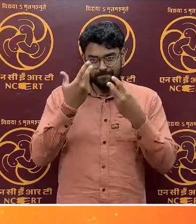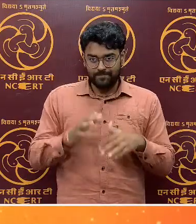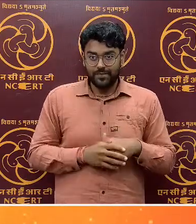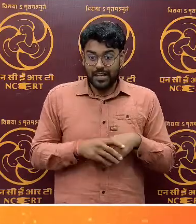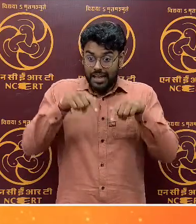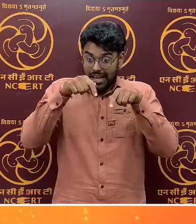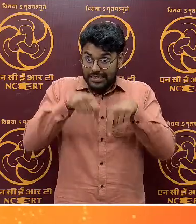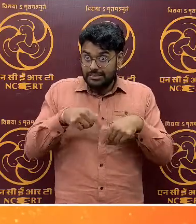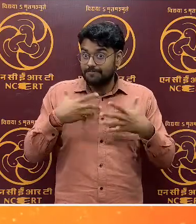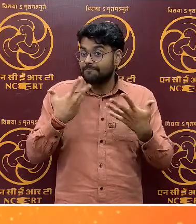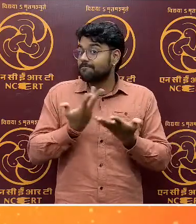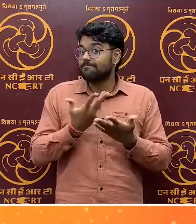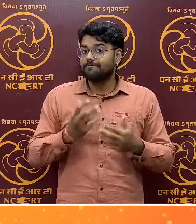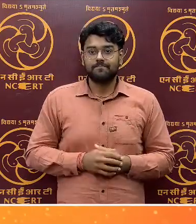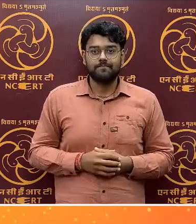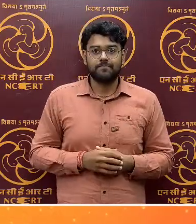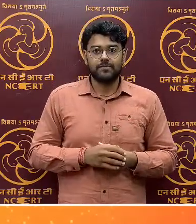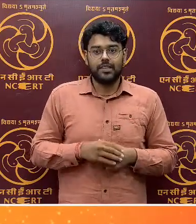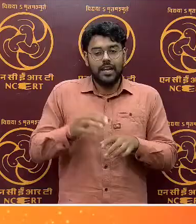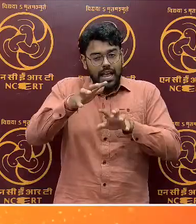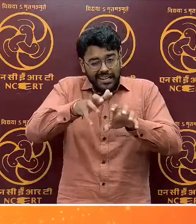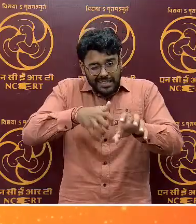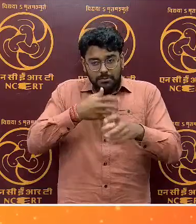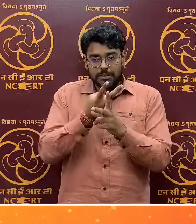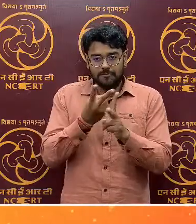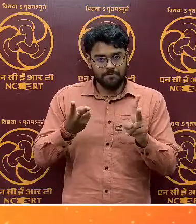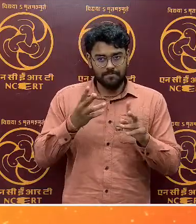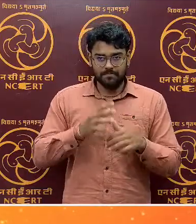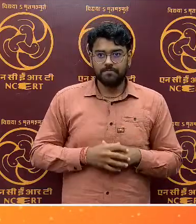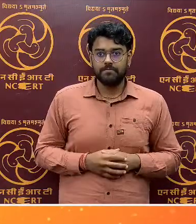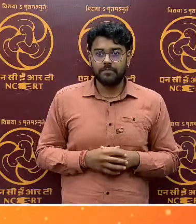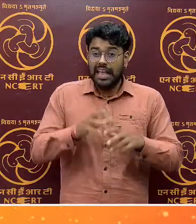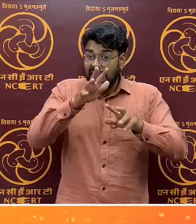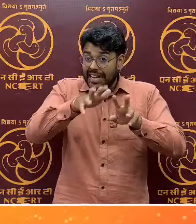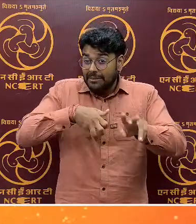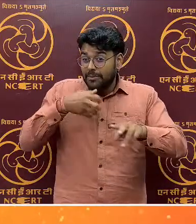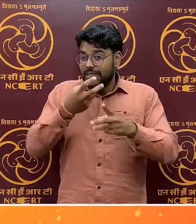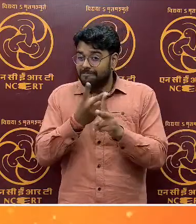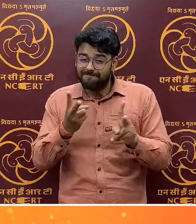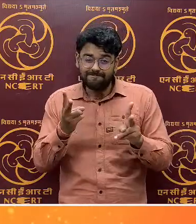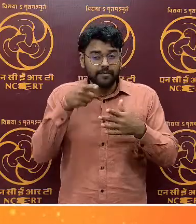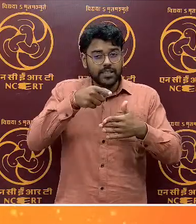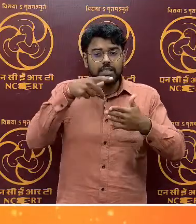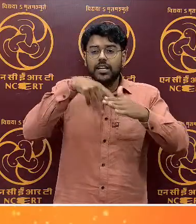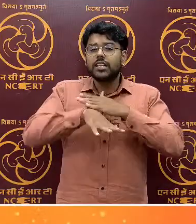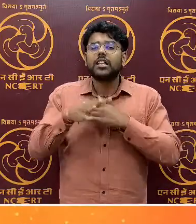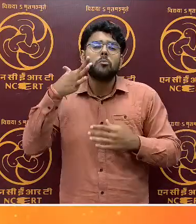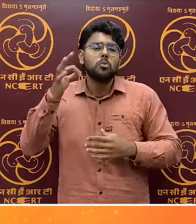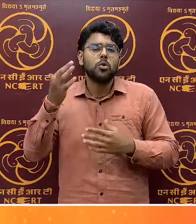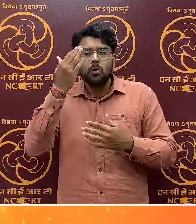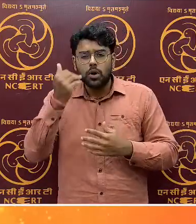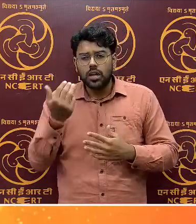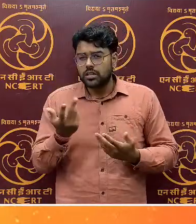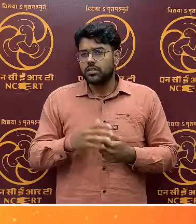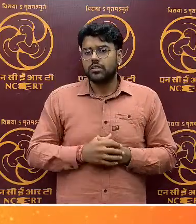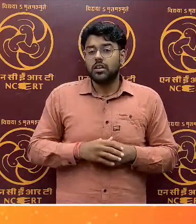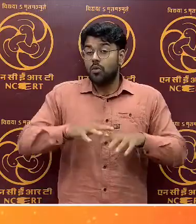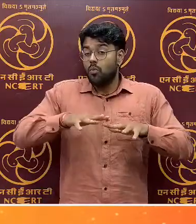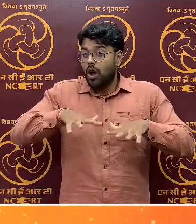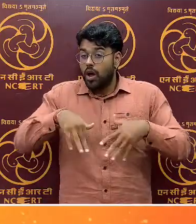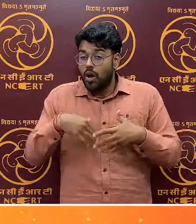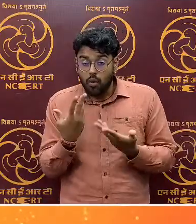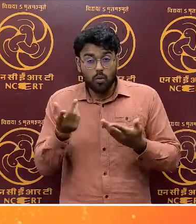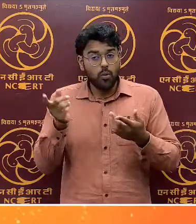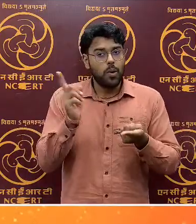talk about in animals, right? So in animals, why it is important, how it